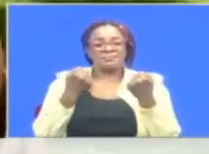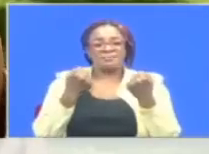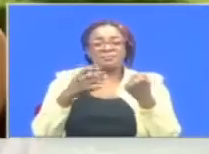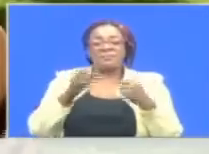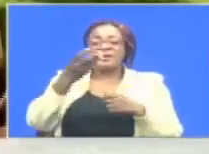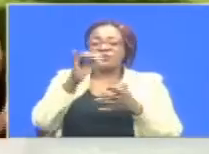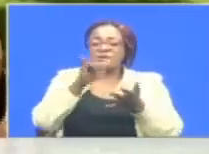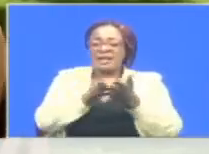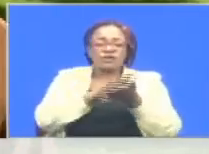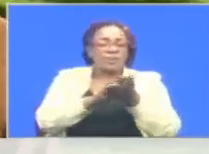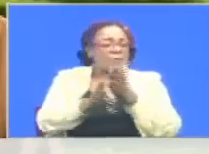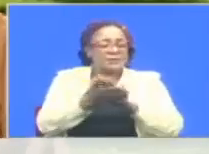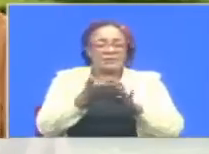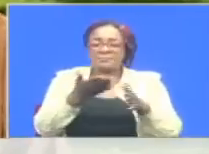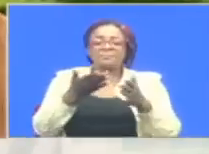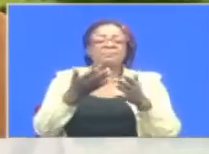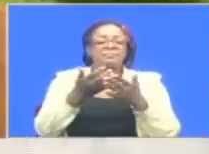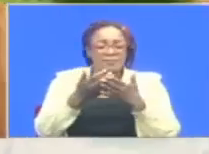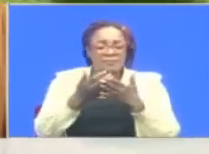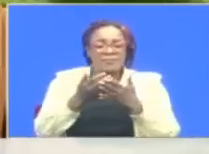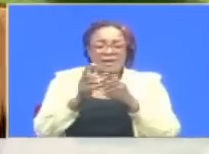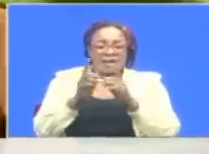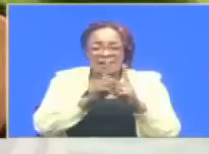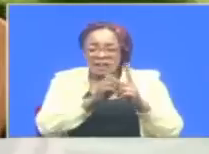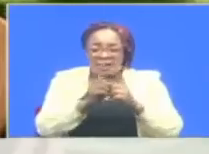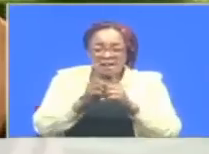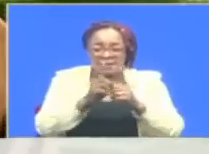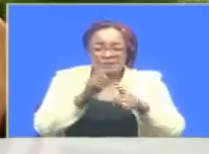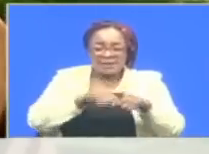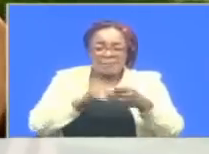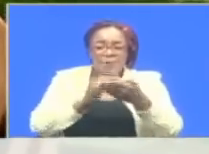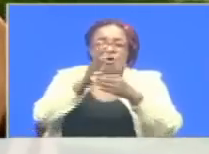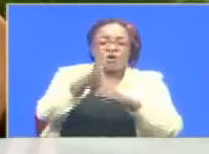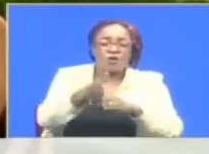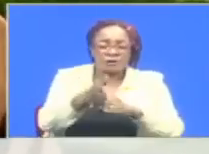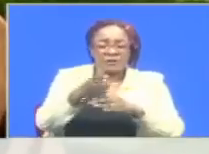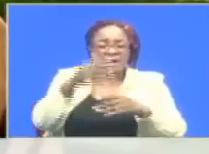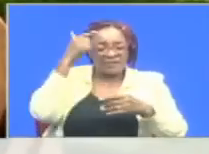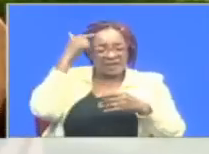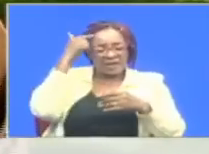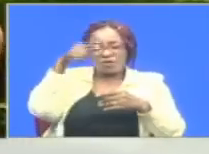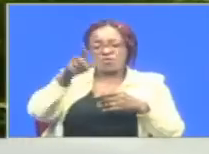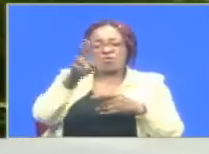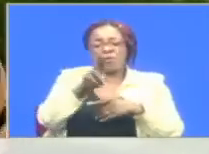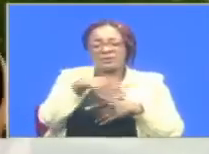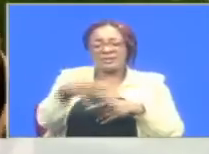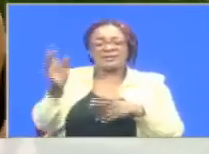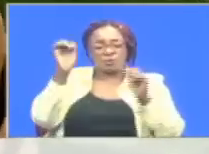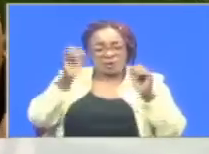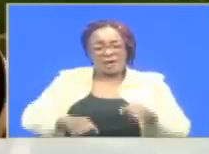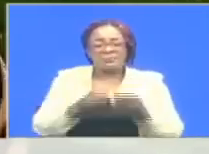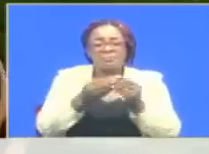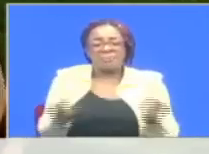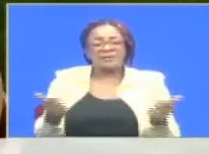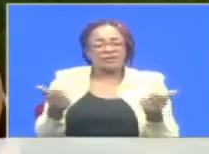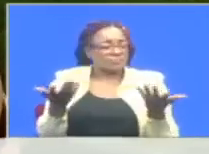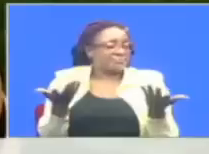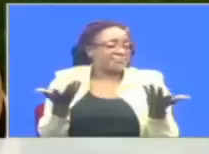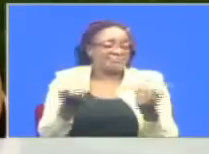that nobody rides on your back. And as soon as they cross the Rubicon, they think you are useless. You can as well perish in the Rubicon.